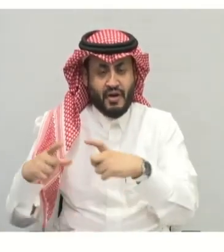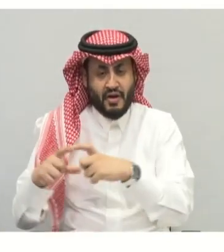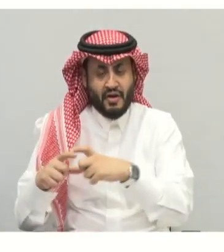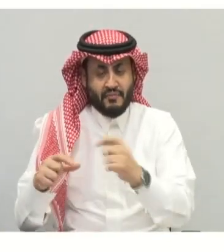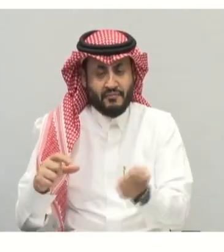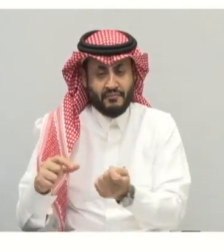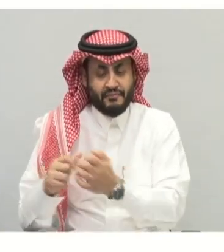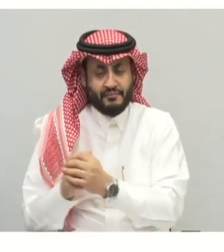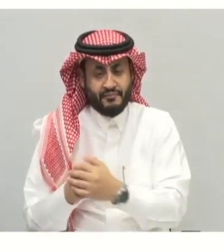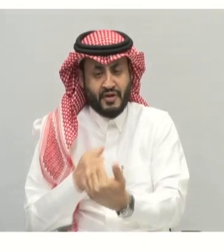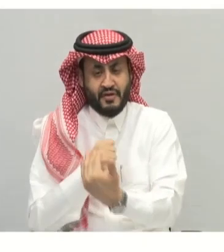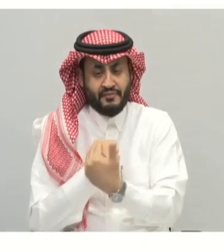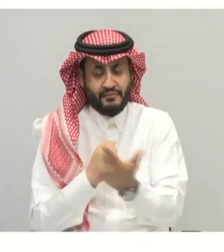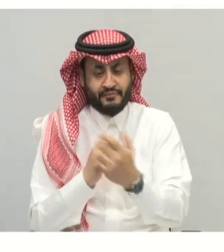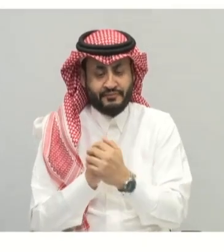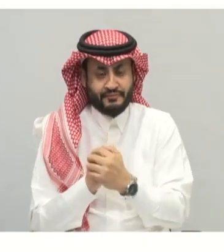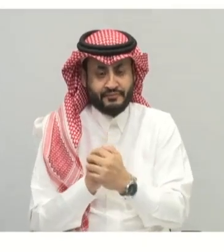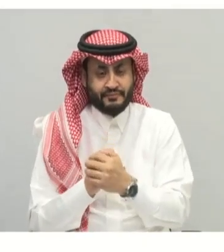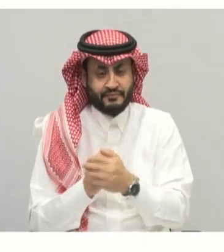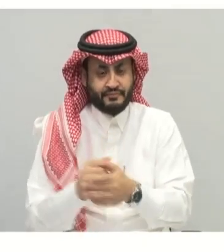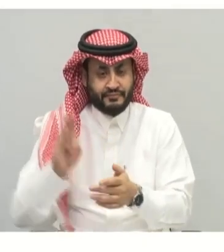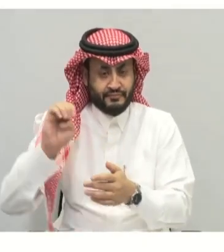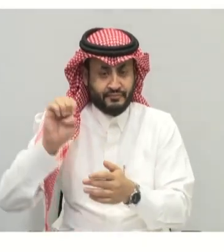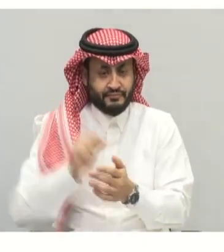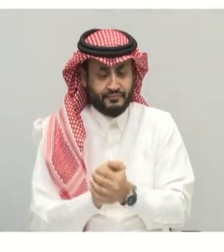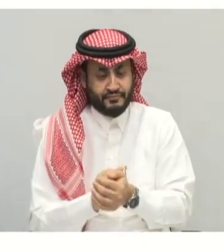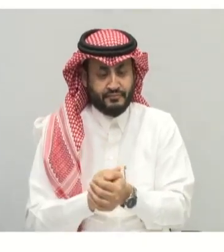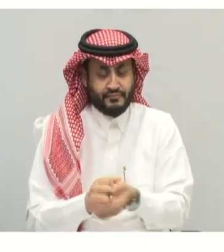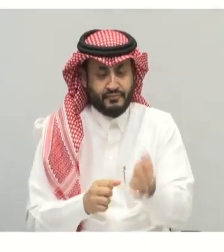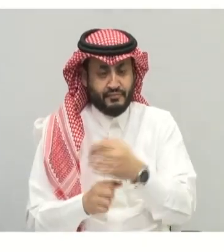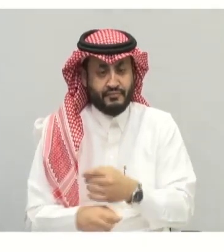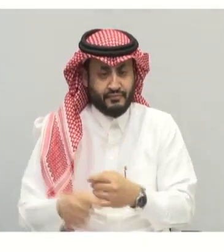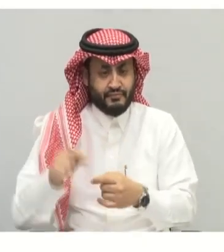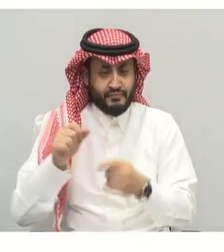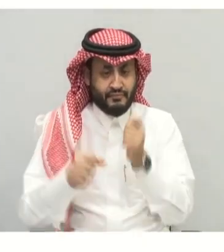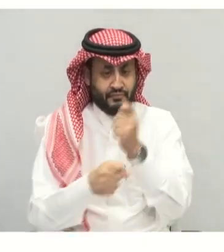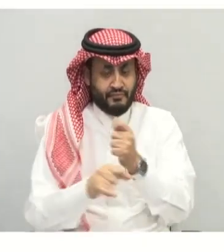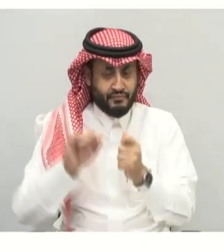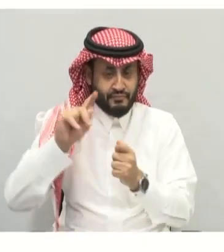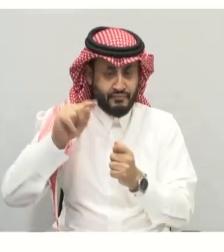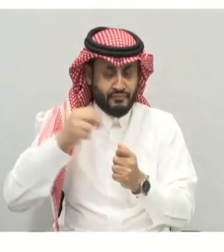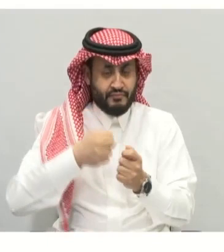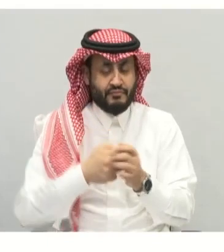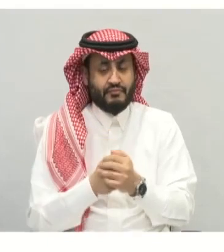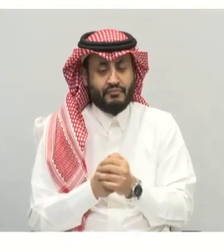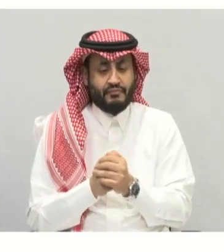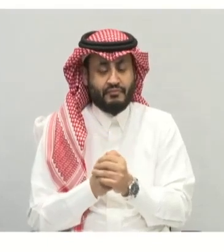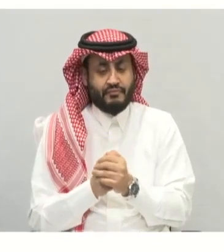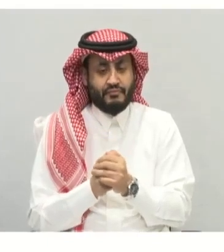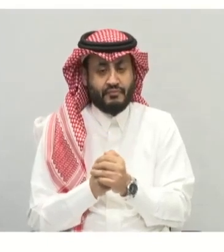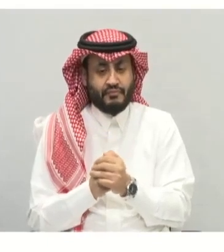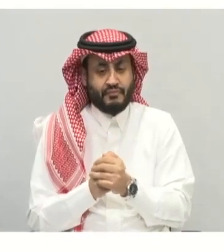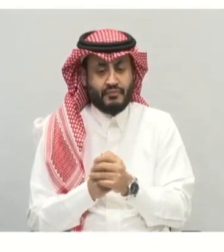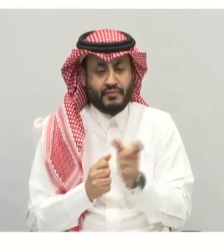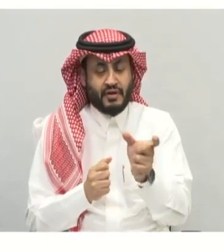Corner we learned that we use the verb to be used to plus gerund or noun it means that which means that this